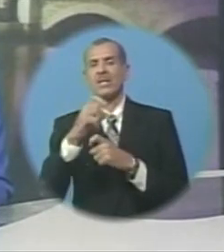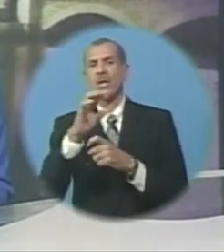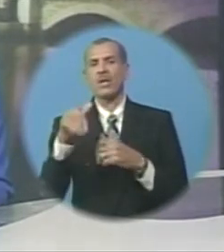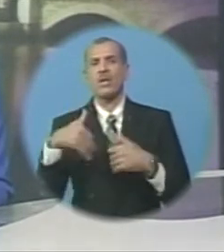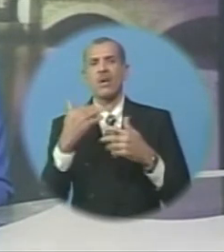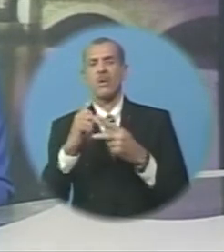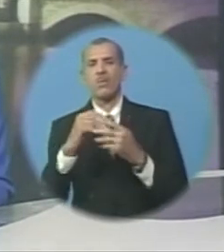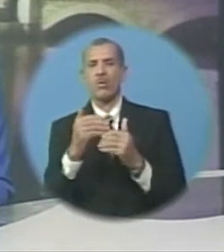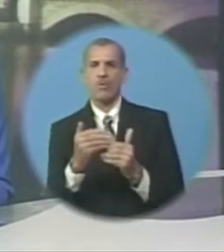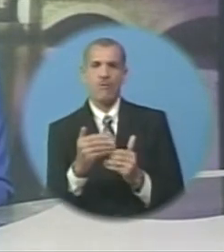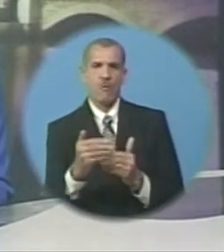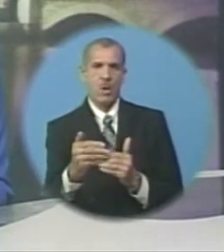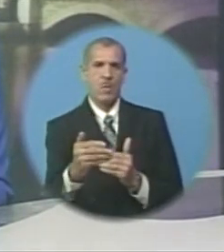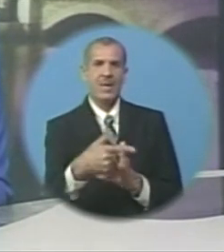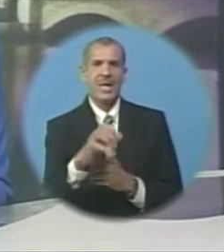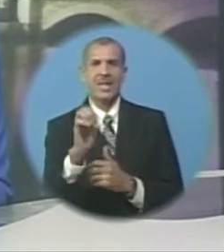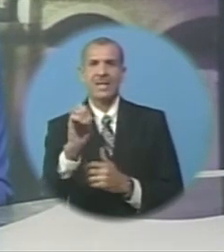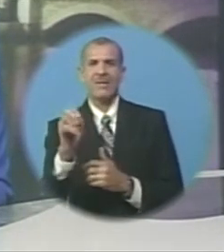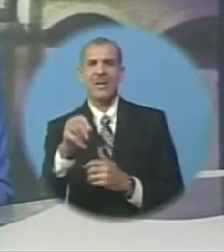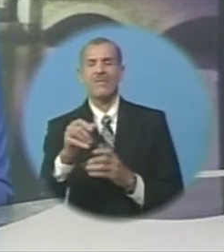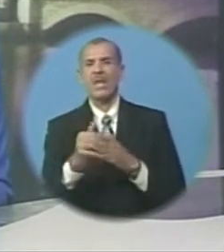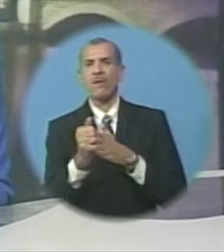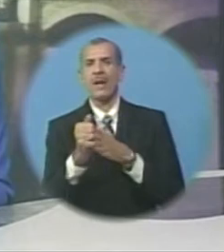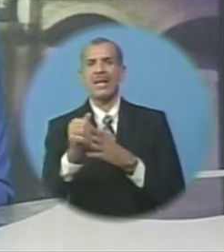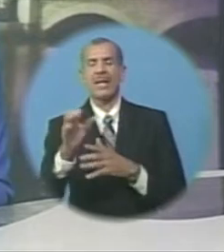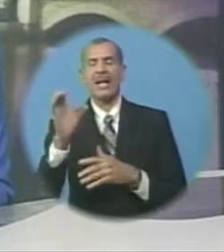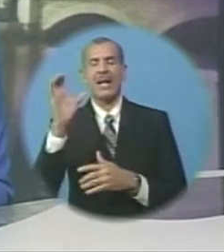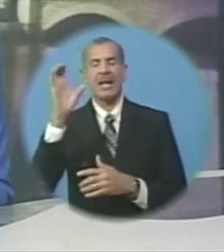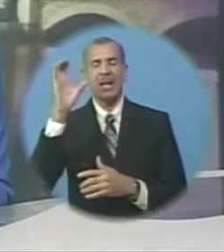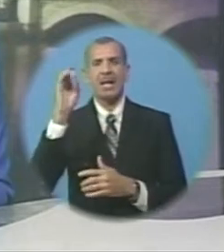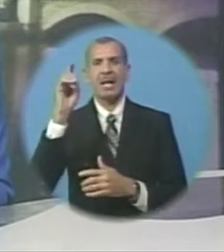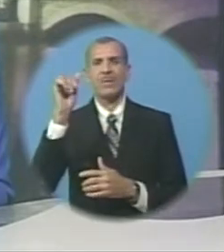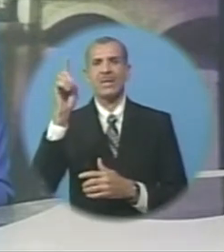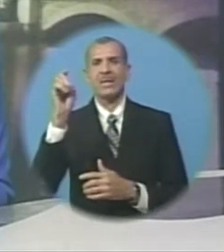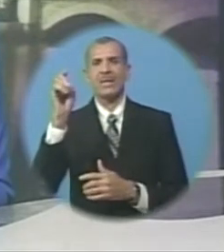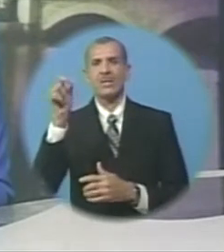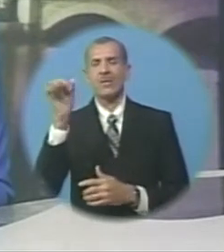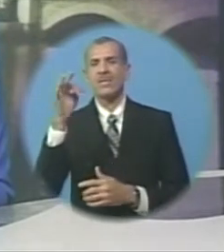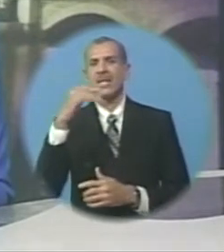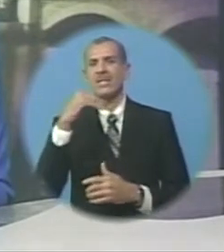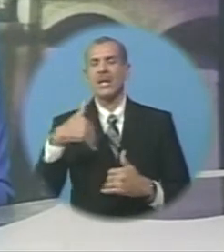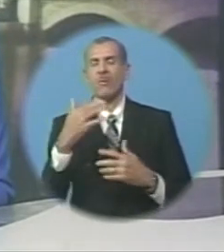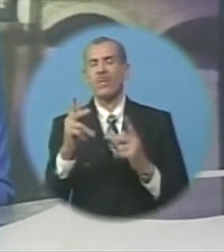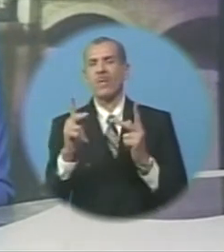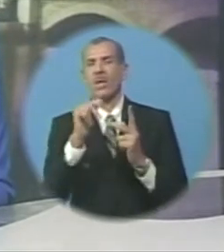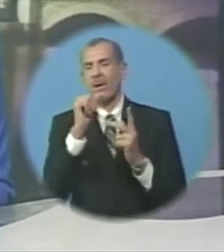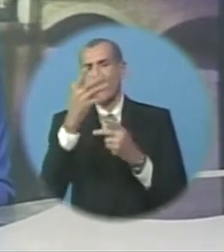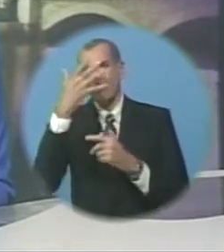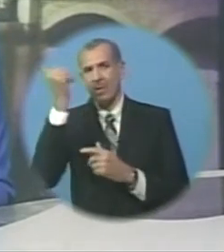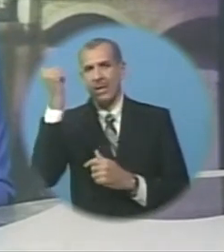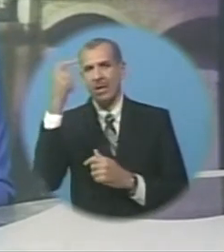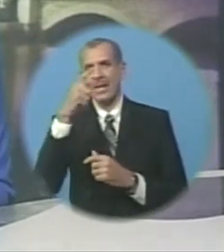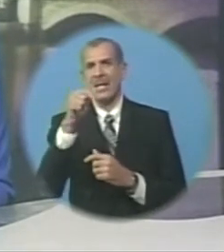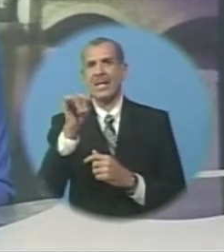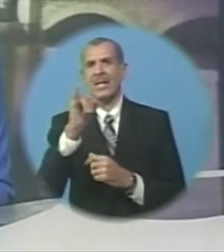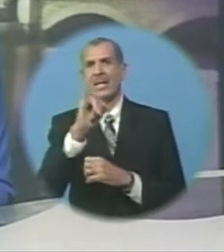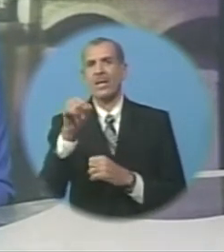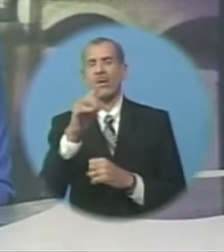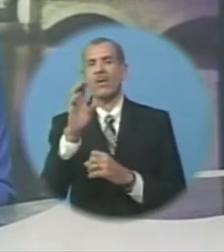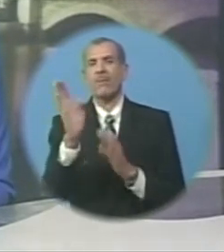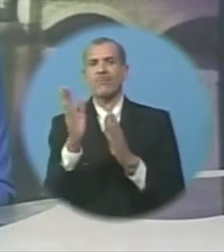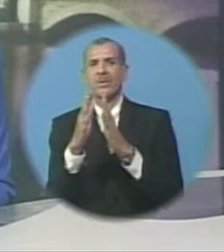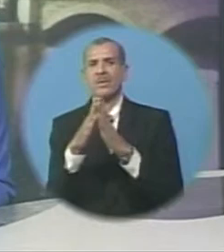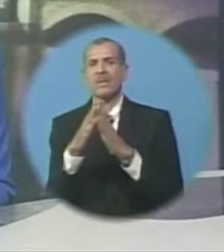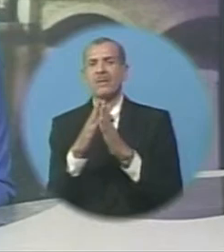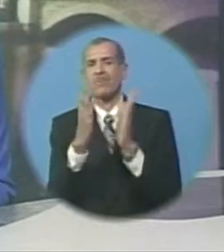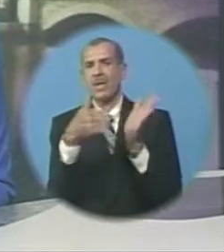going forward. Executive Director Clyde Griffith says young Barbadians have not been left out of the upcoming inaugural Caribbean Conference,